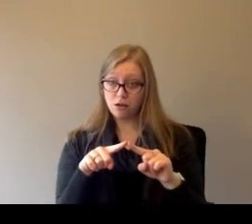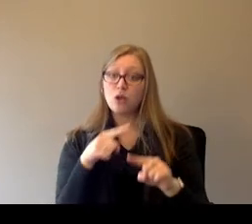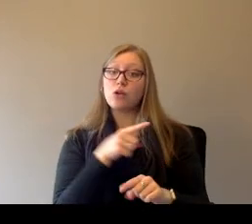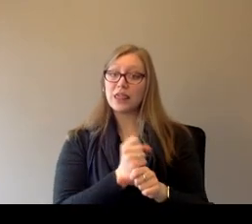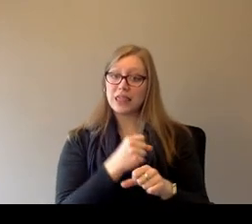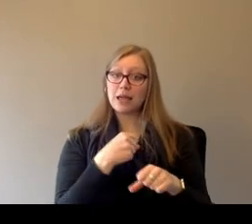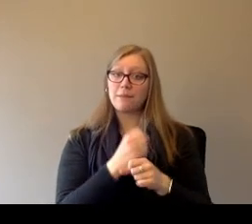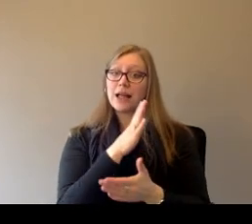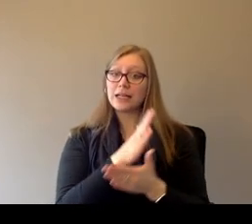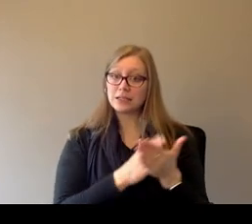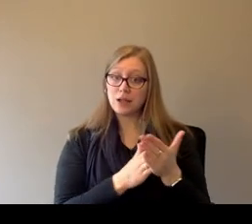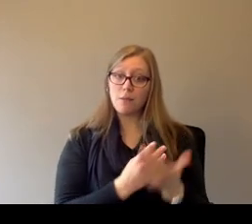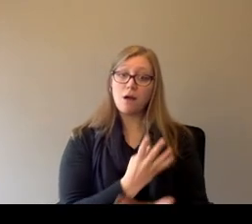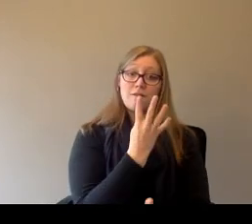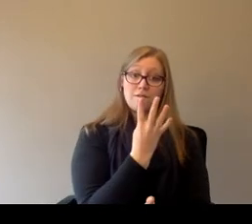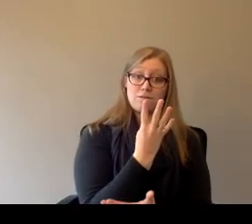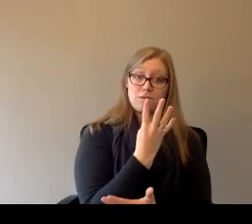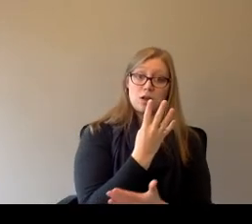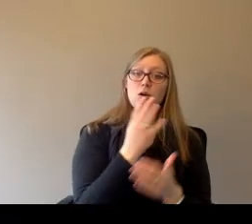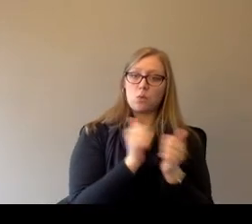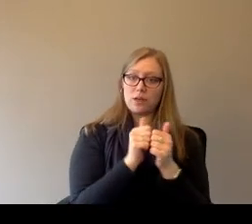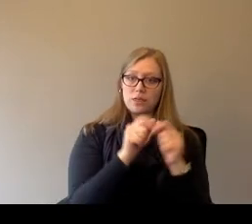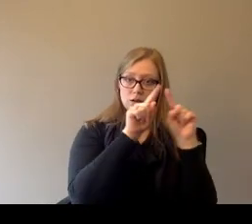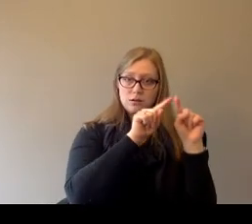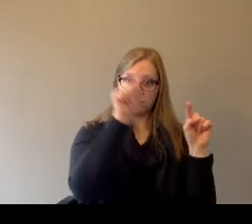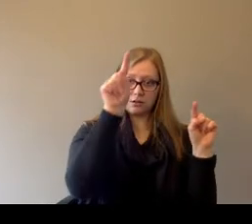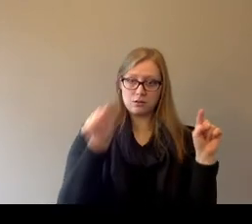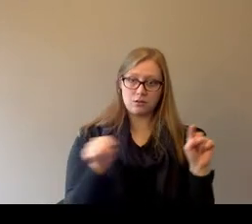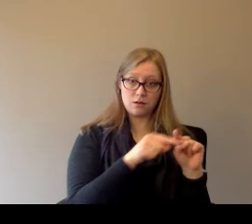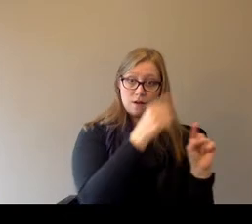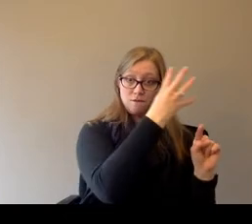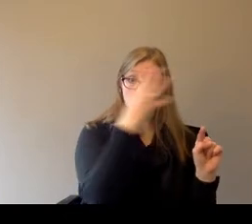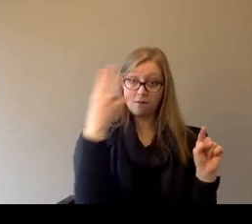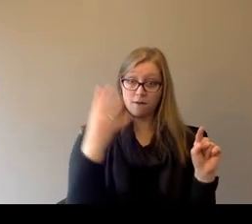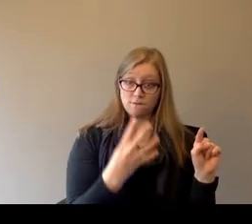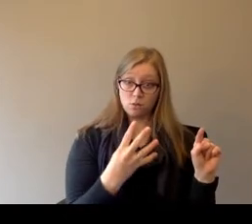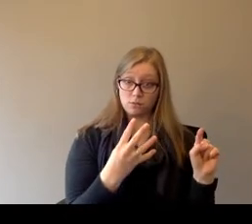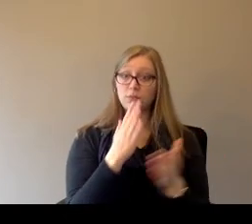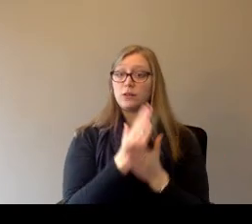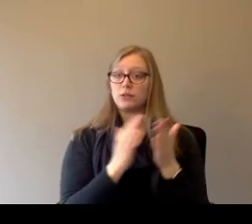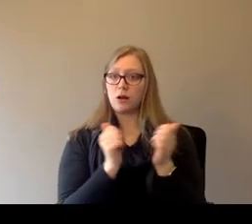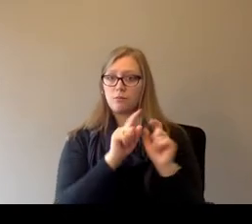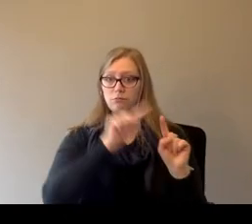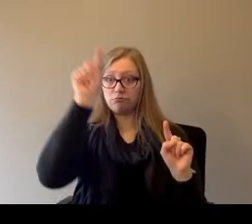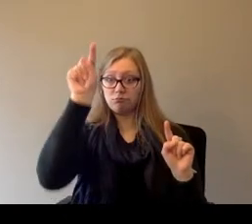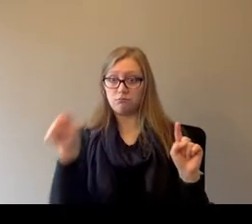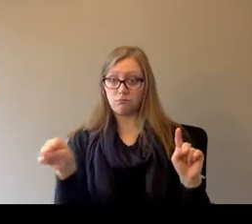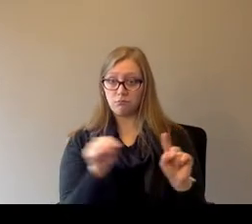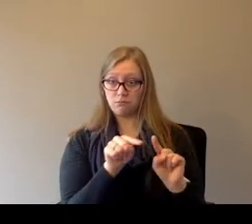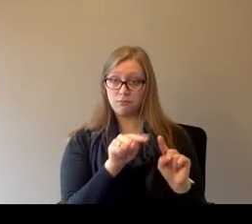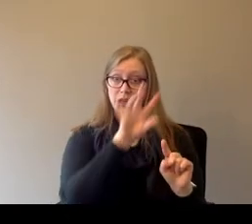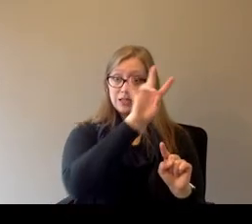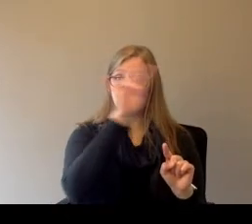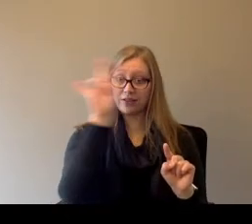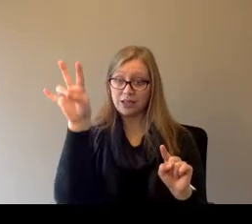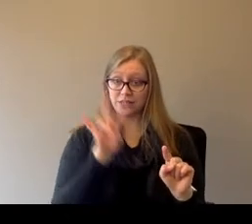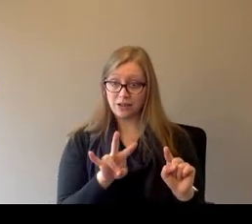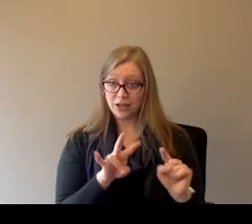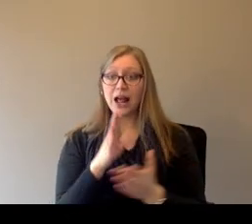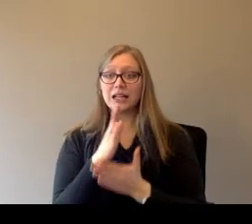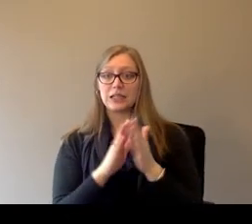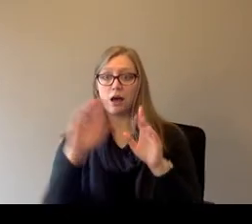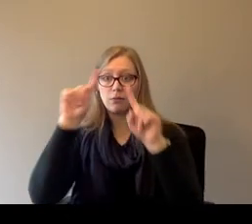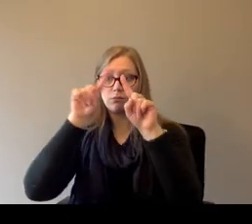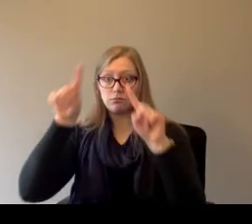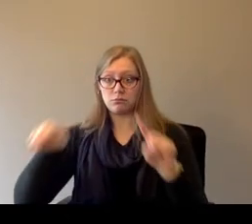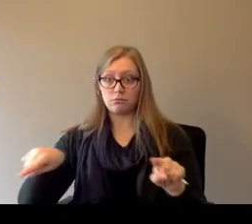going to concentrate on the 4-inch sides. So if we have a 100-inch piece of steel, and I want